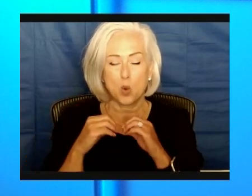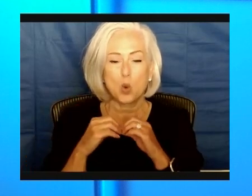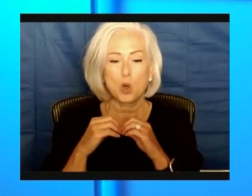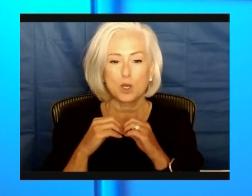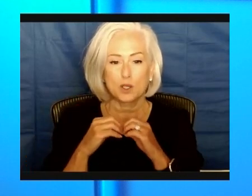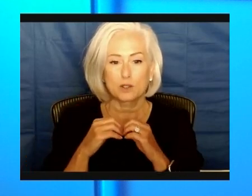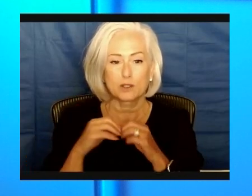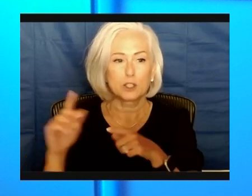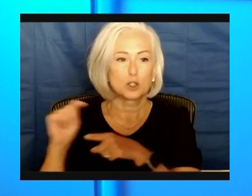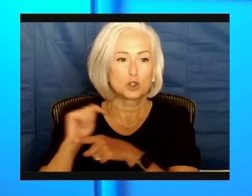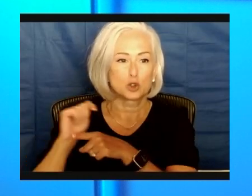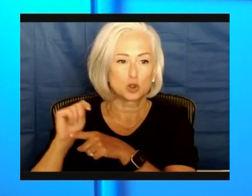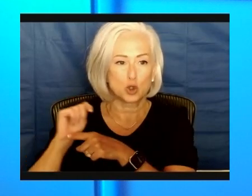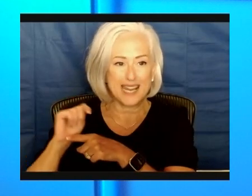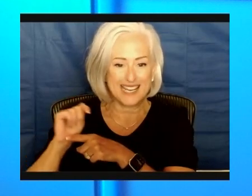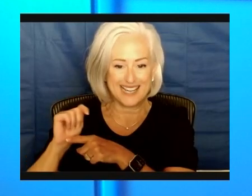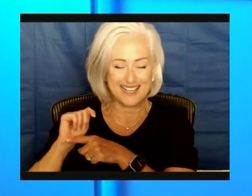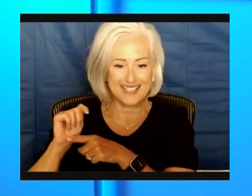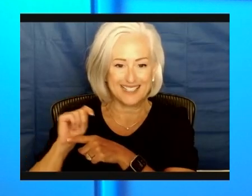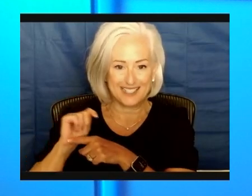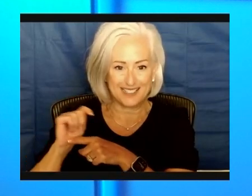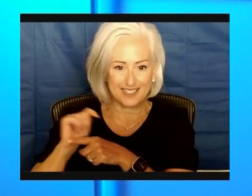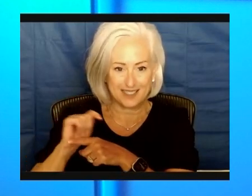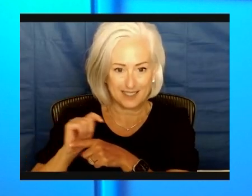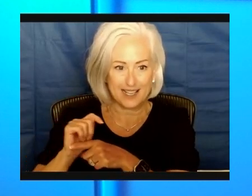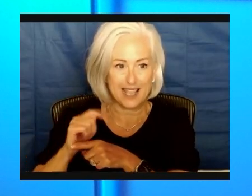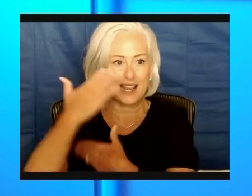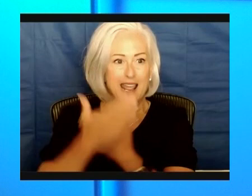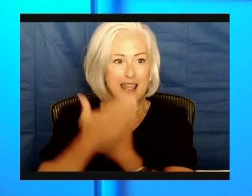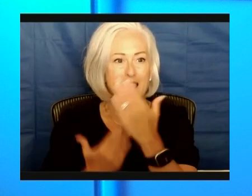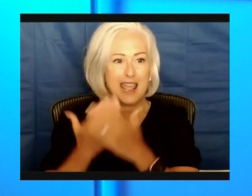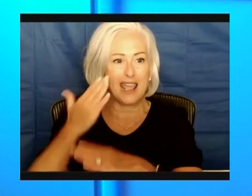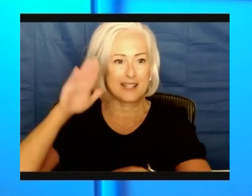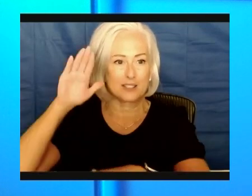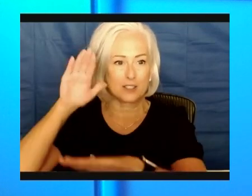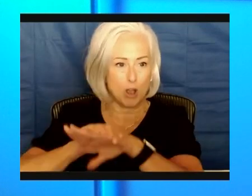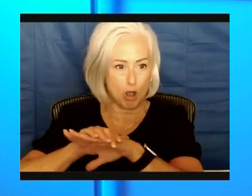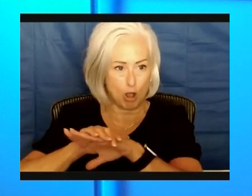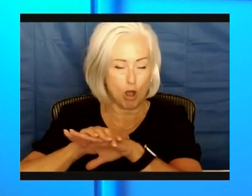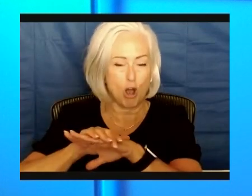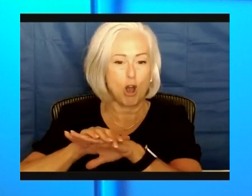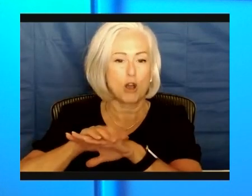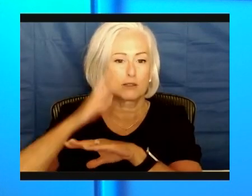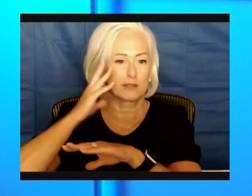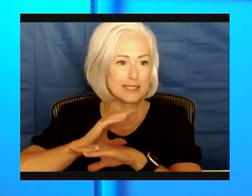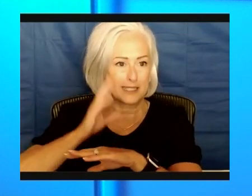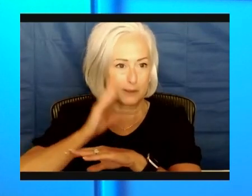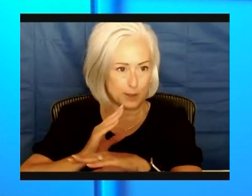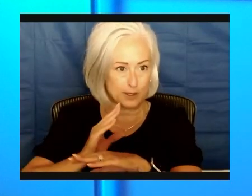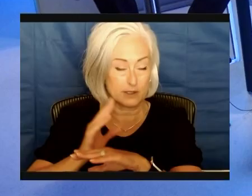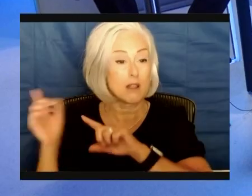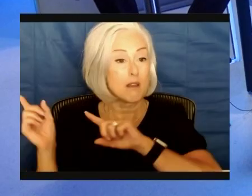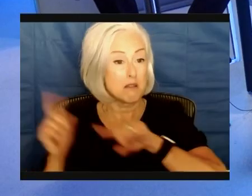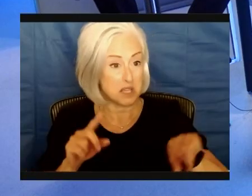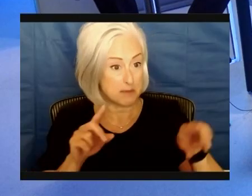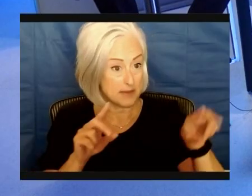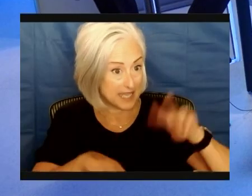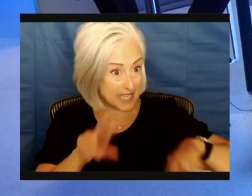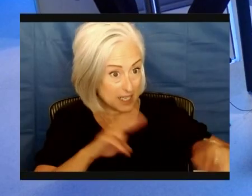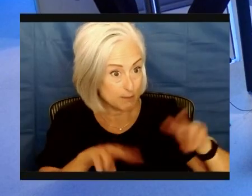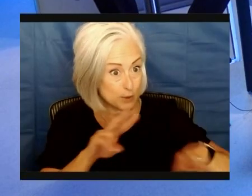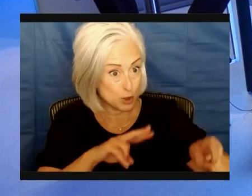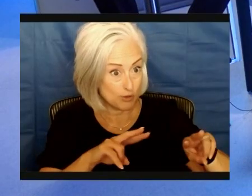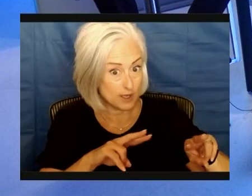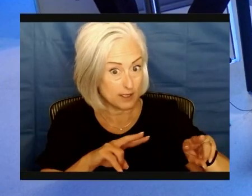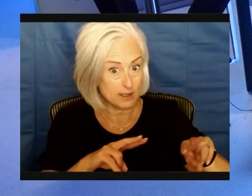training and also hands-on training. Especially we are observing here. Yeah, So being able to actually do the surgeries would